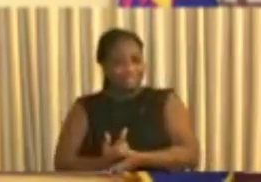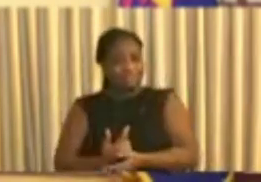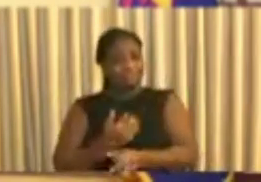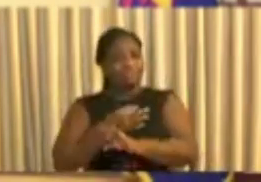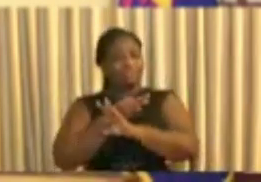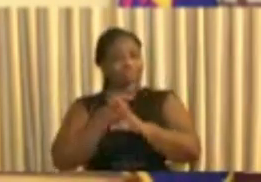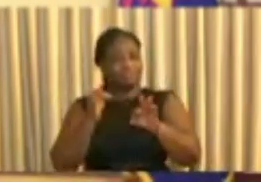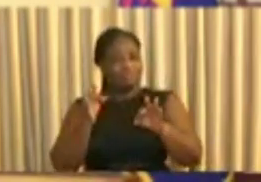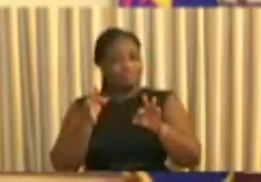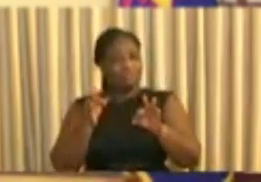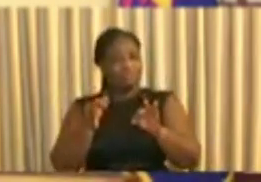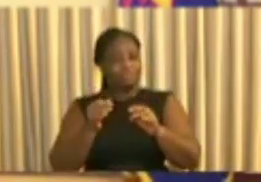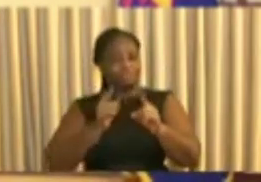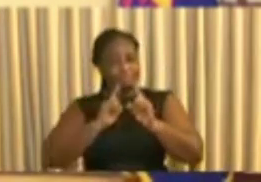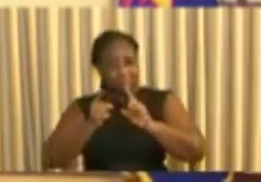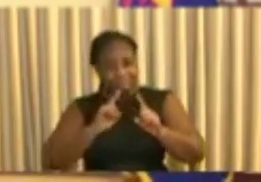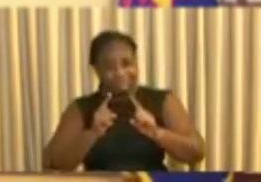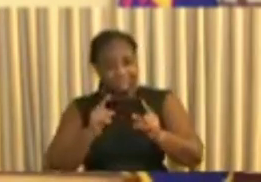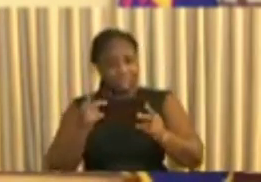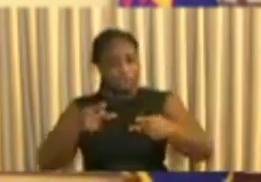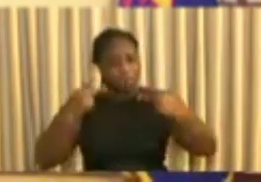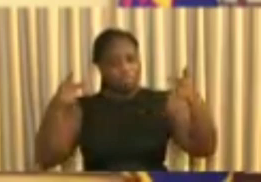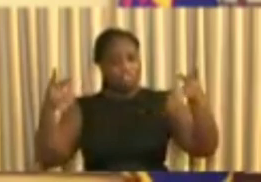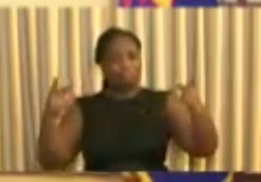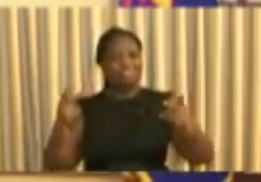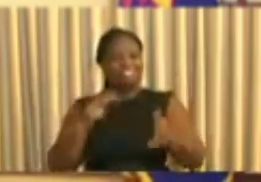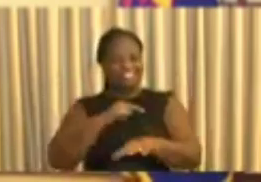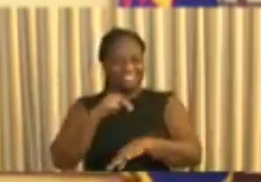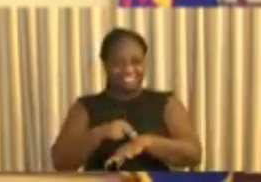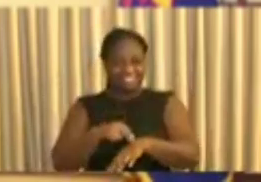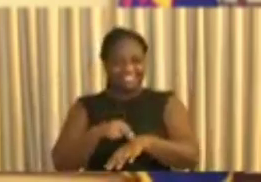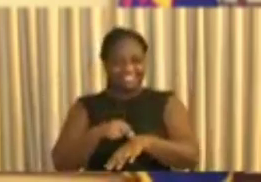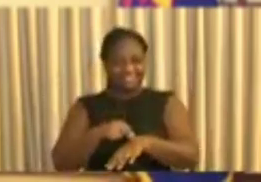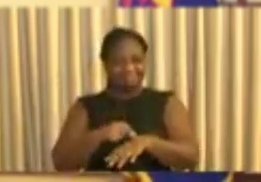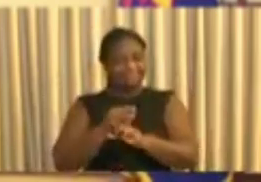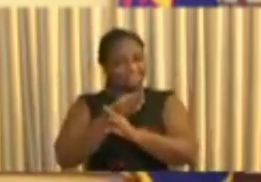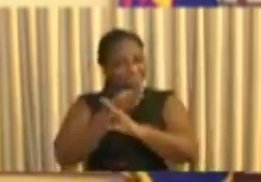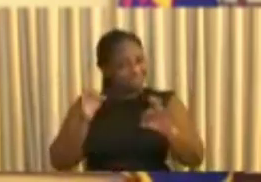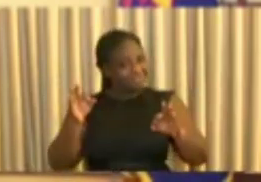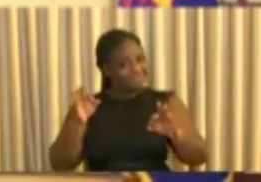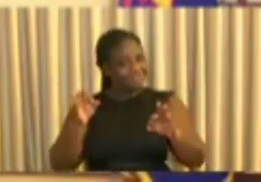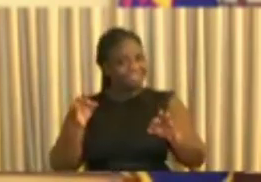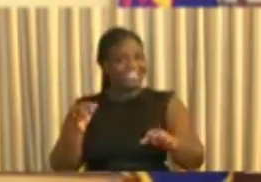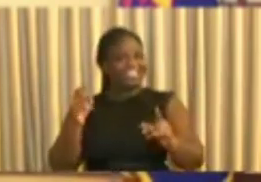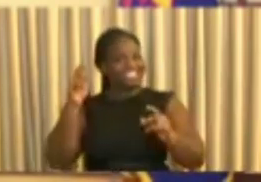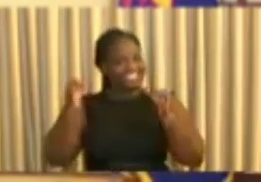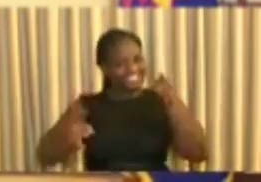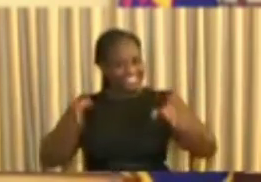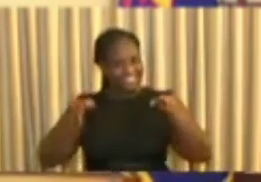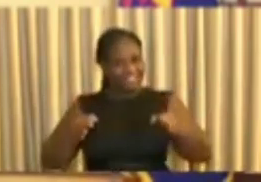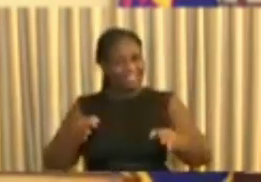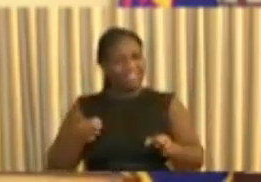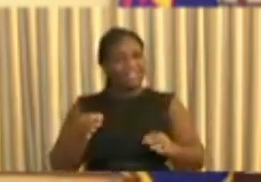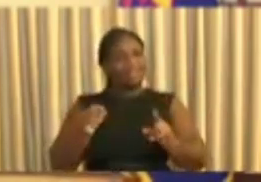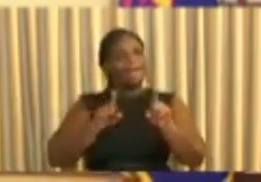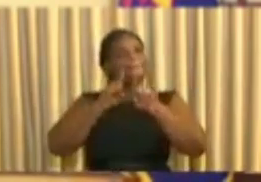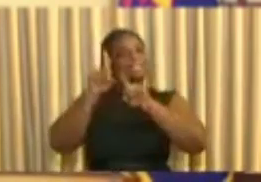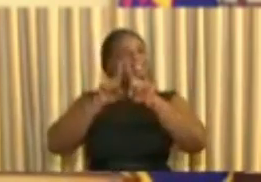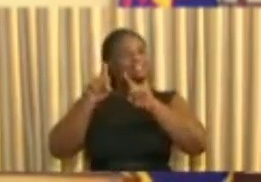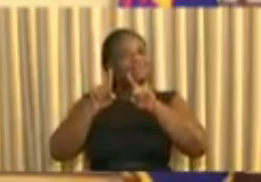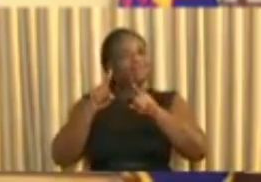free, democratic, prosperous nation, the beacon of freedom and justice, the black star of